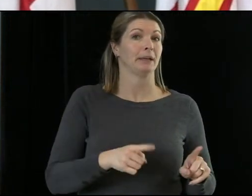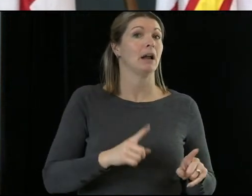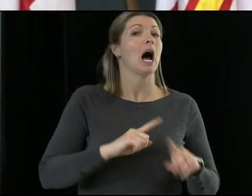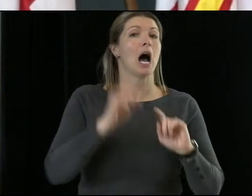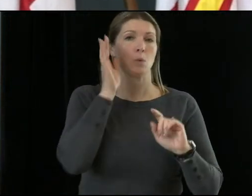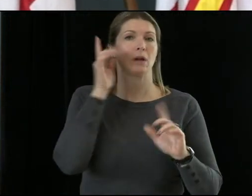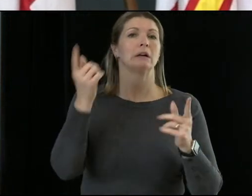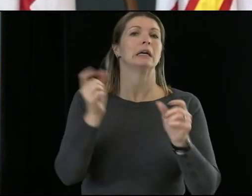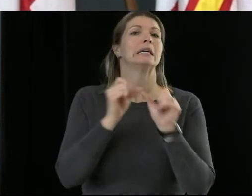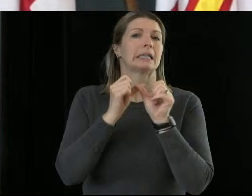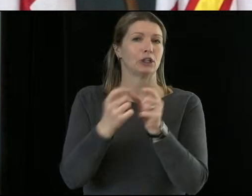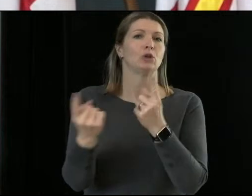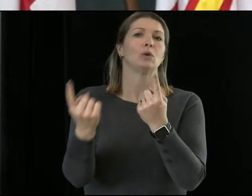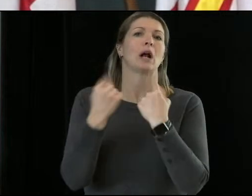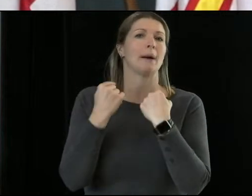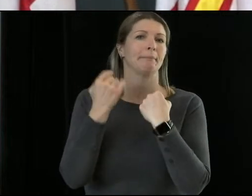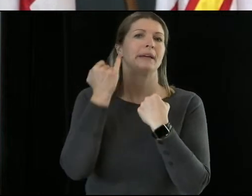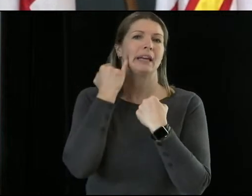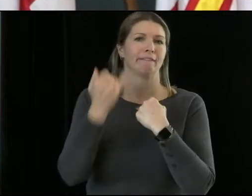you again for having me.